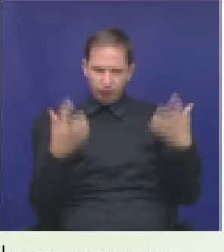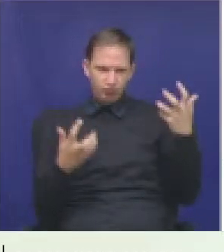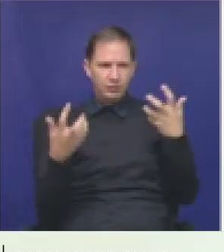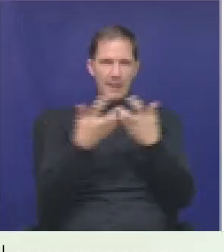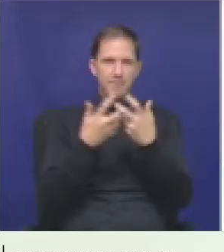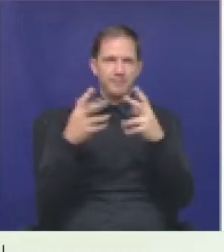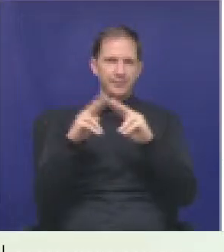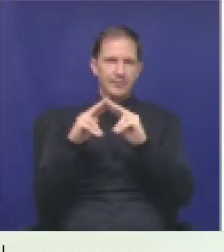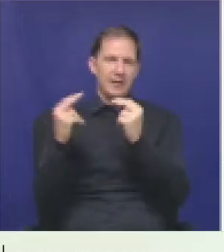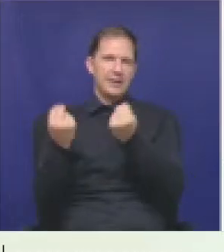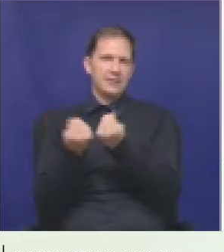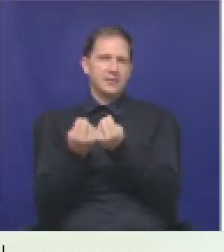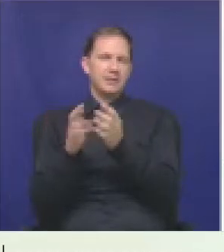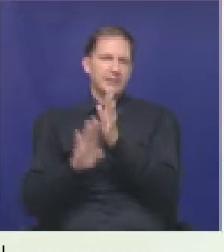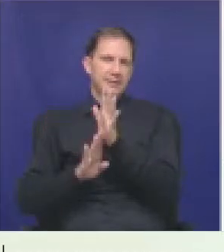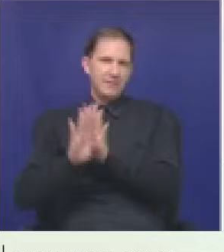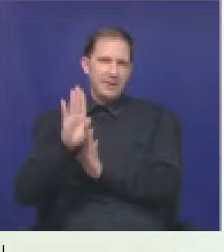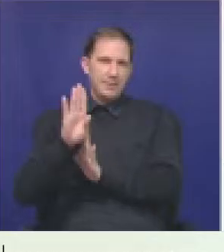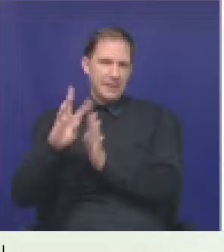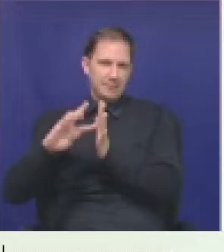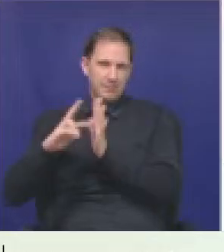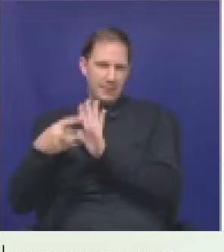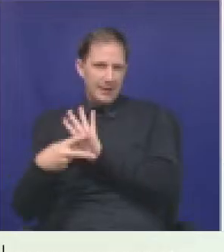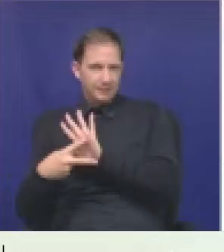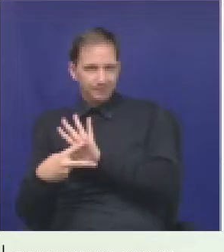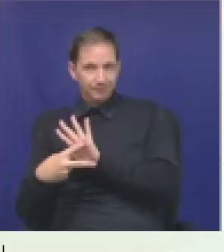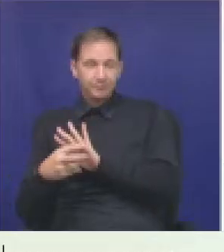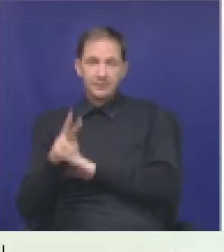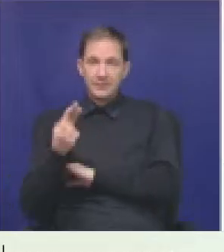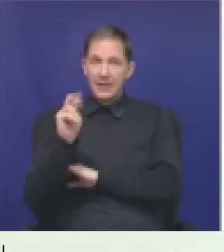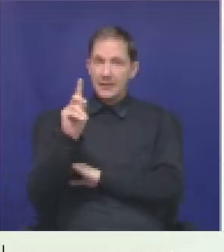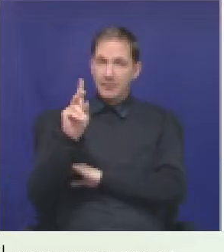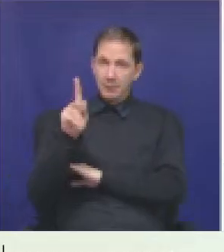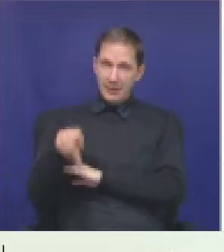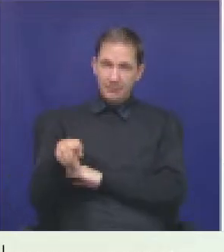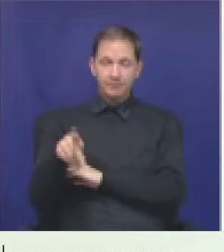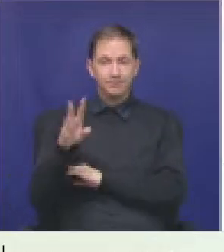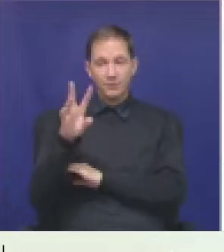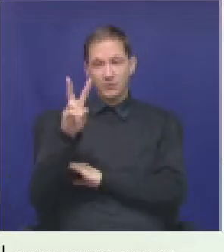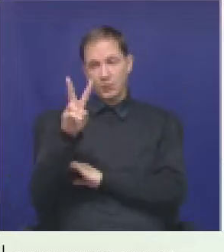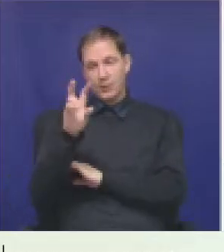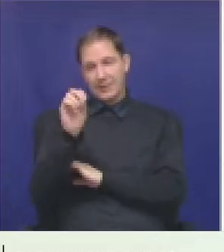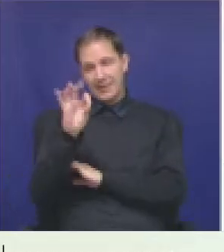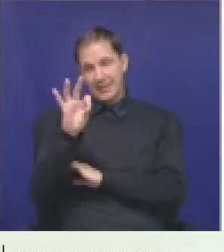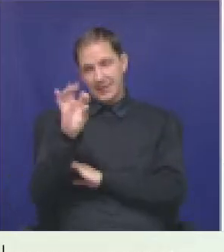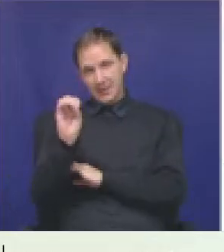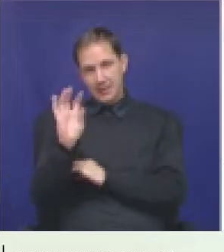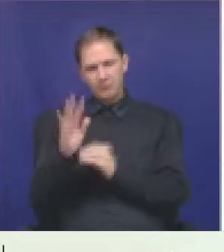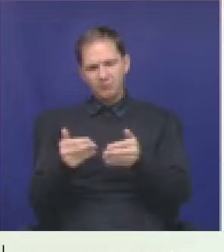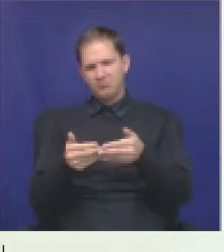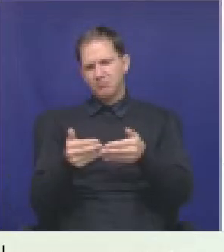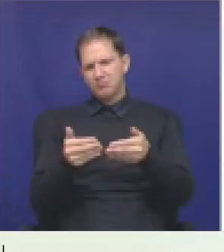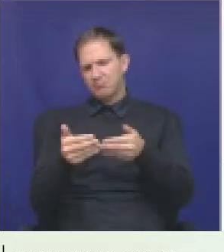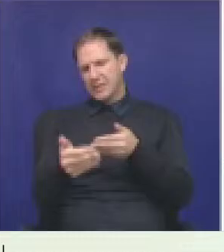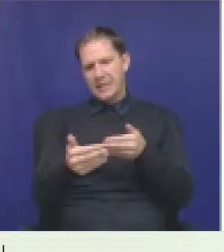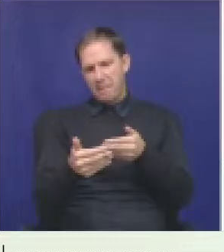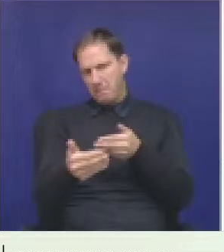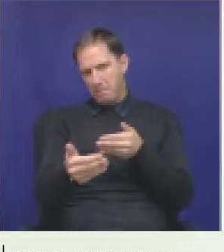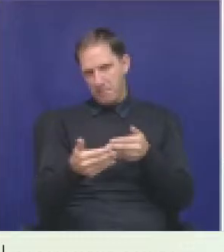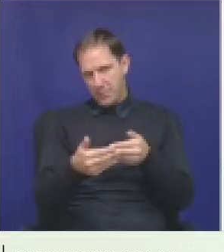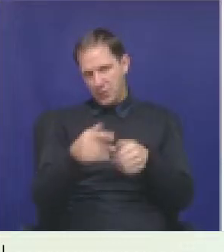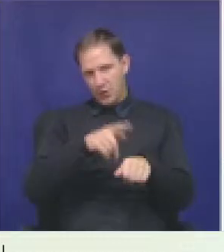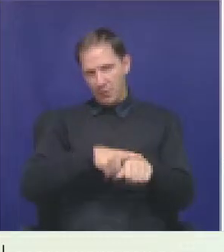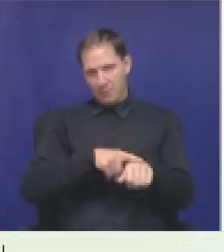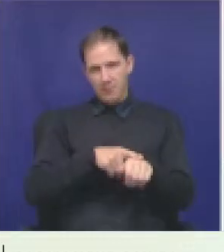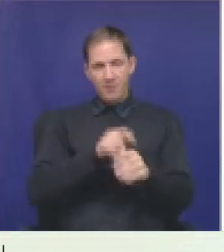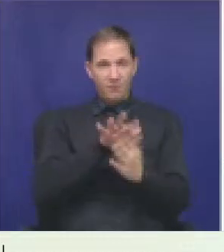national development objectives, and including the NDP Vision 2030 and the medium-term strategic framework. However,